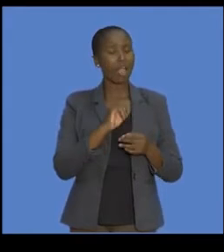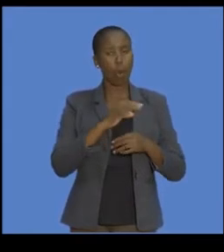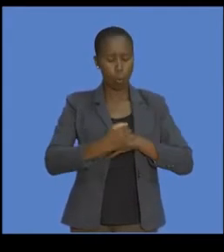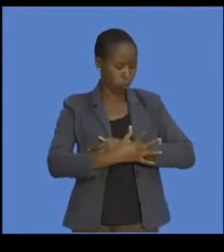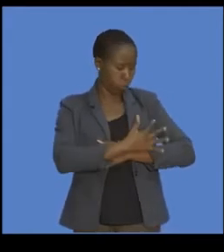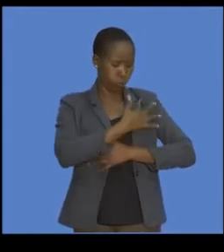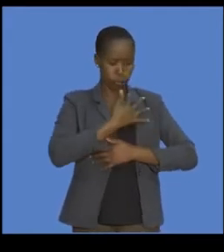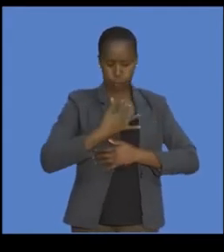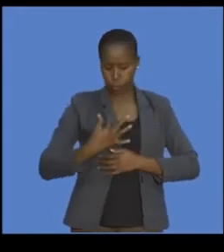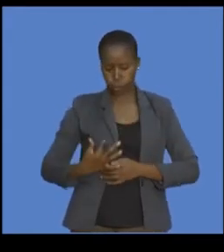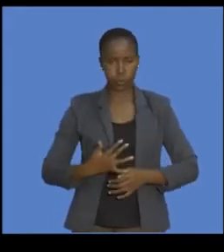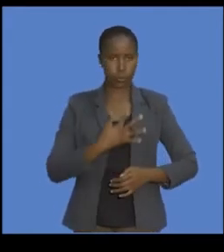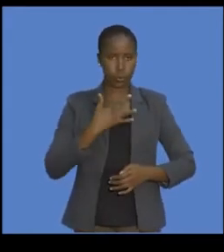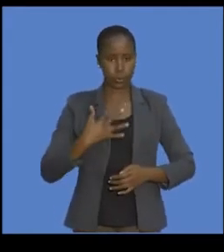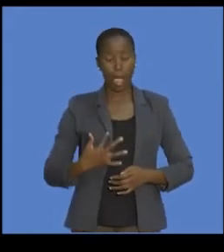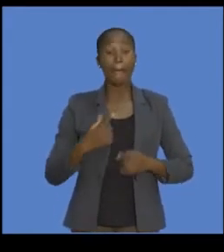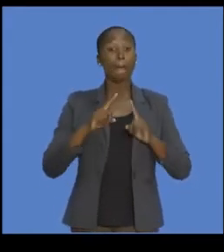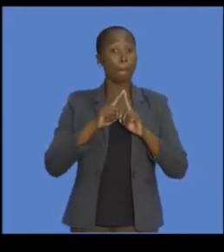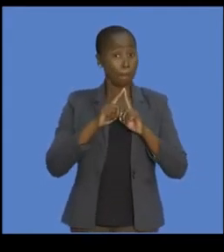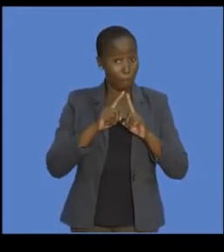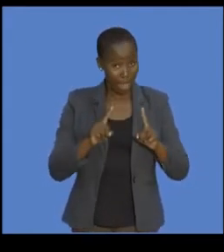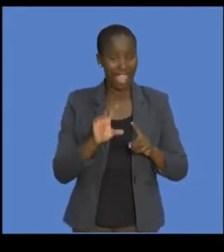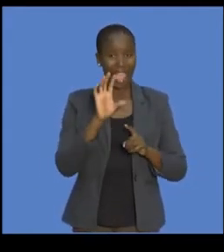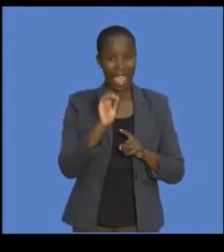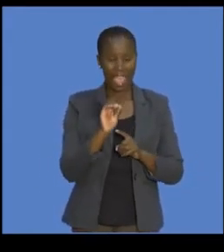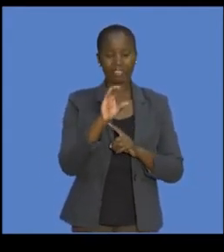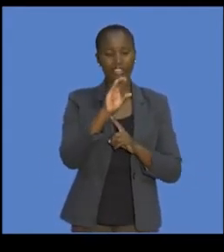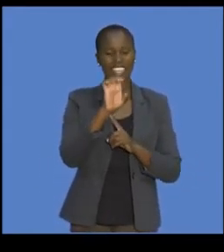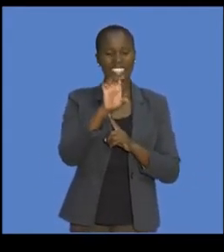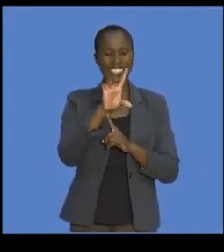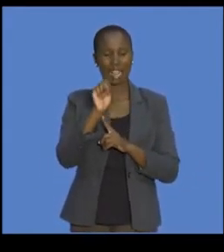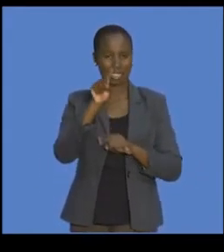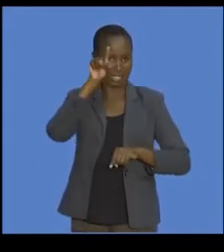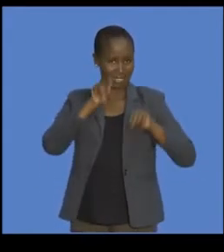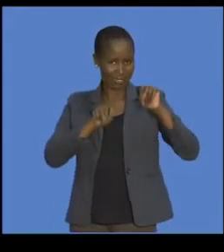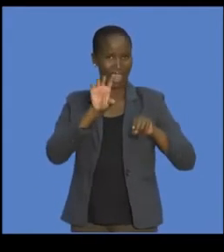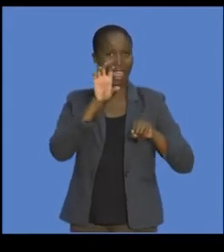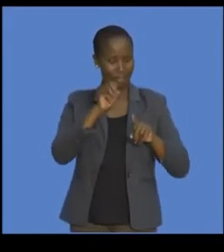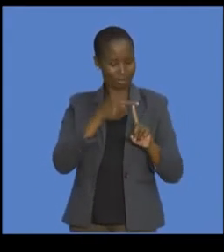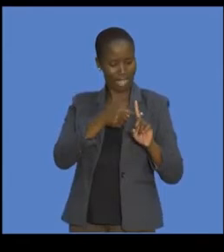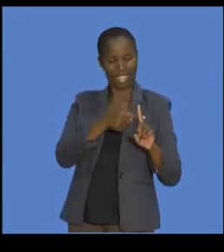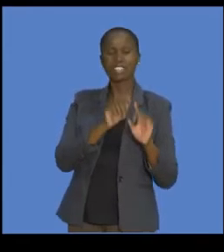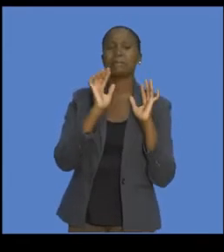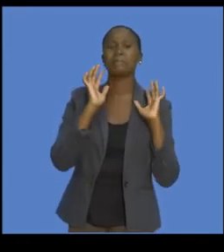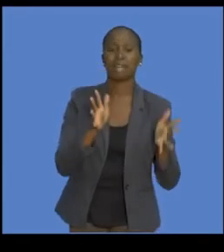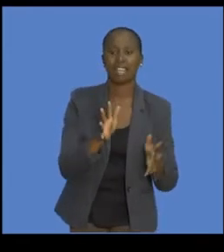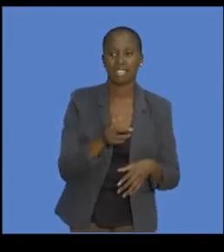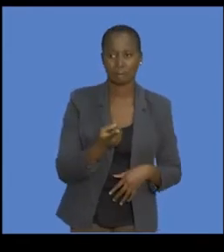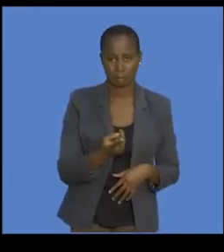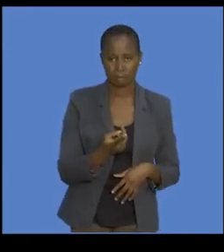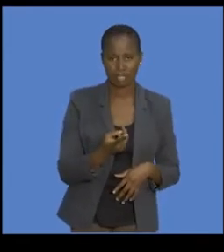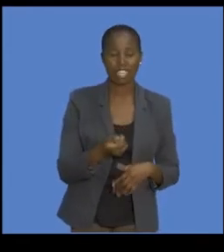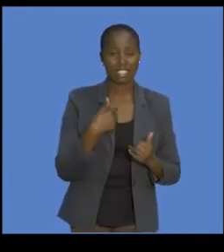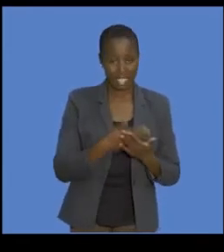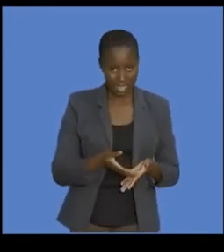have a specific target tissue only. And that's because cells have certain receptor signals that